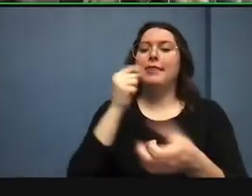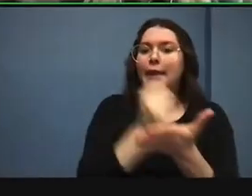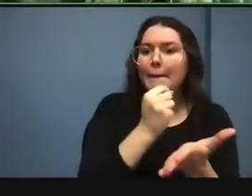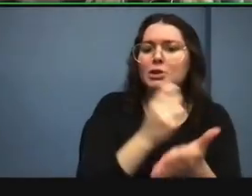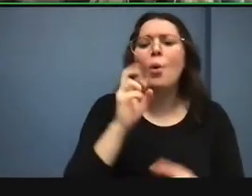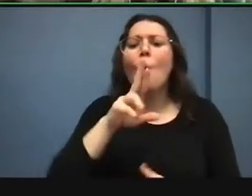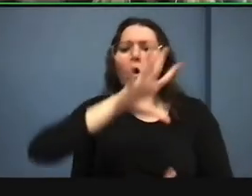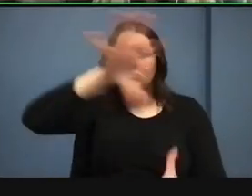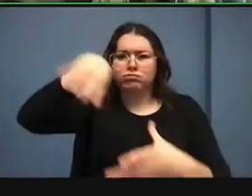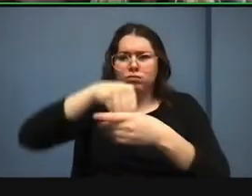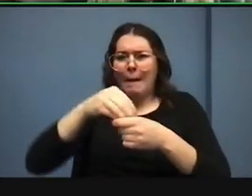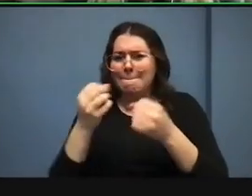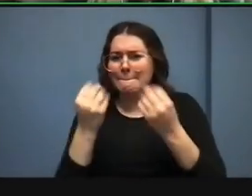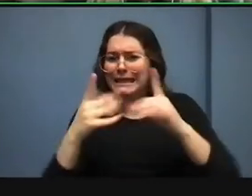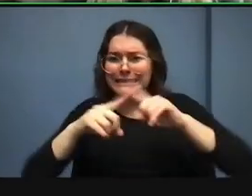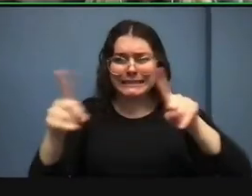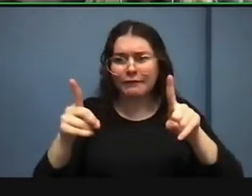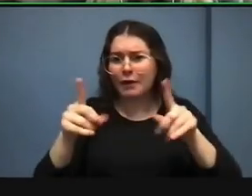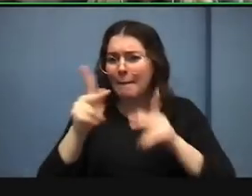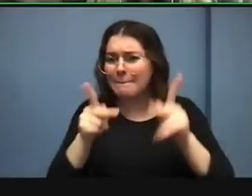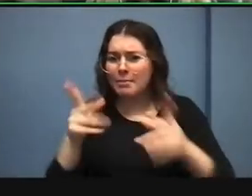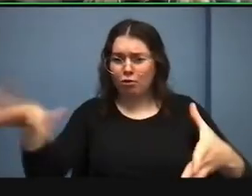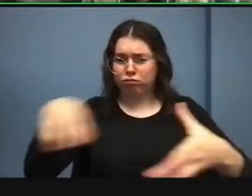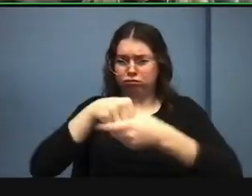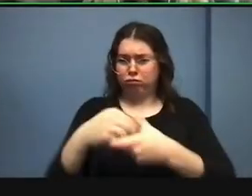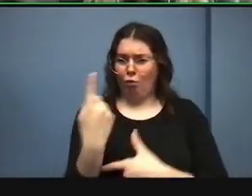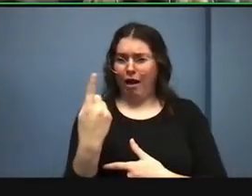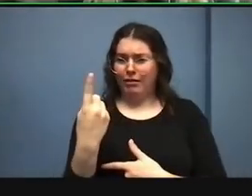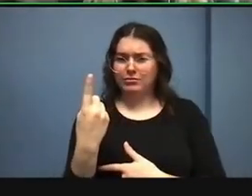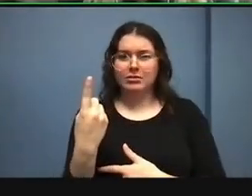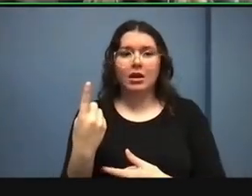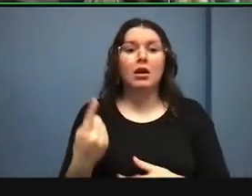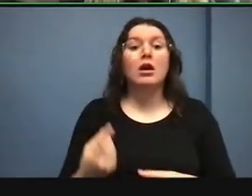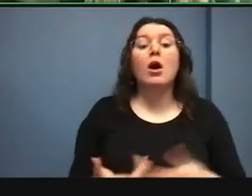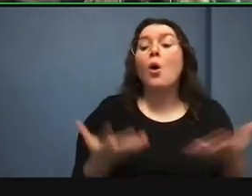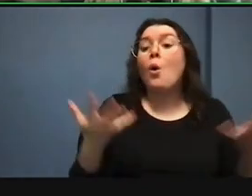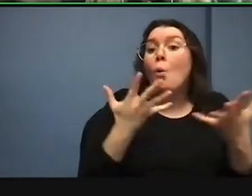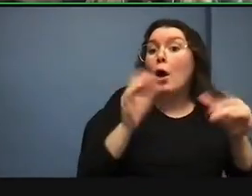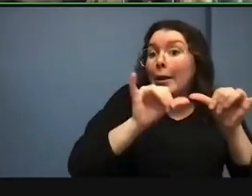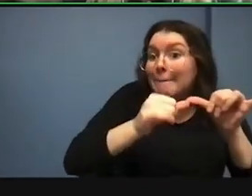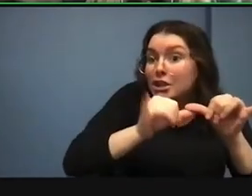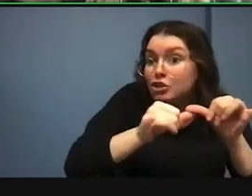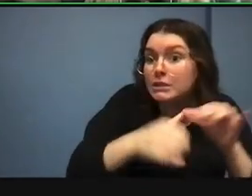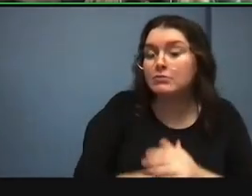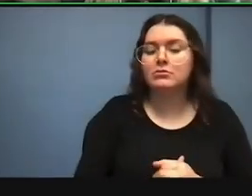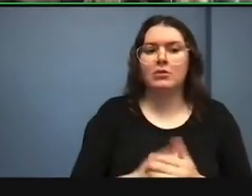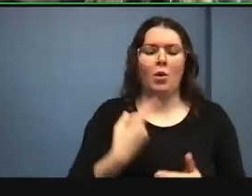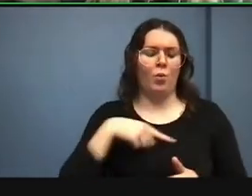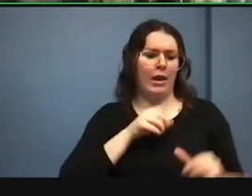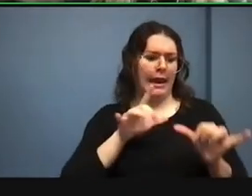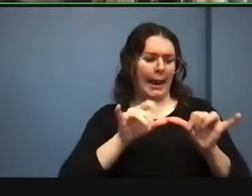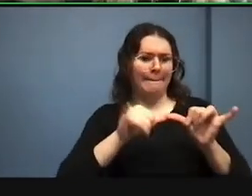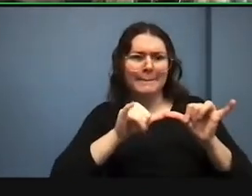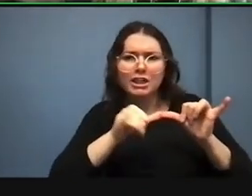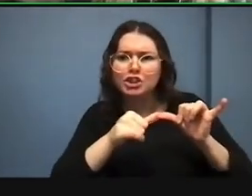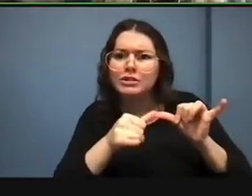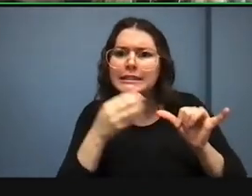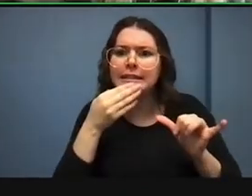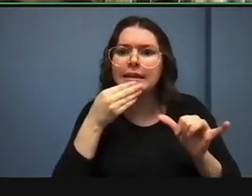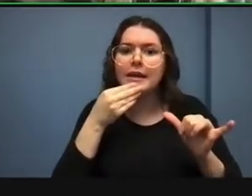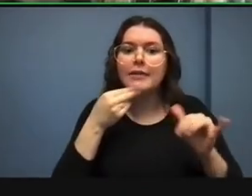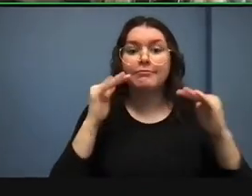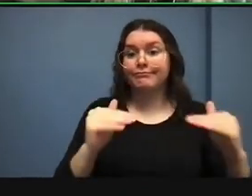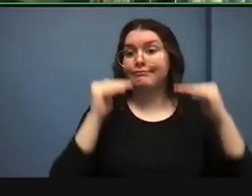people? What are we measuring? Are we measuring increasing a